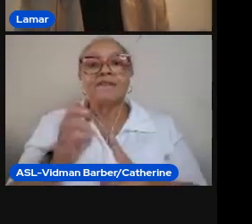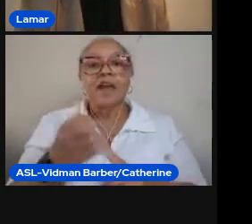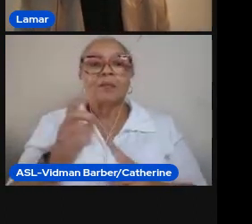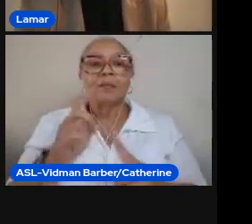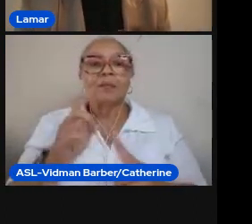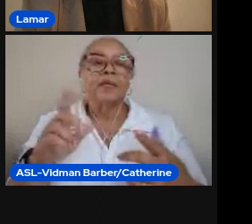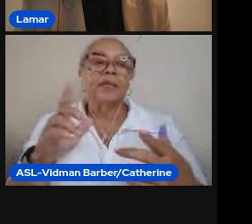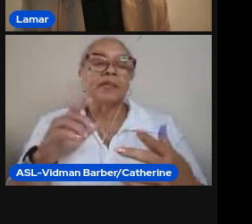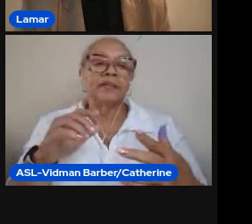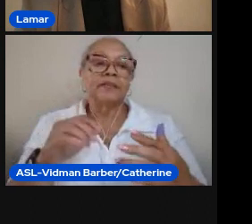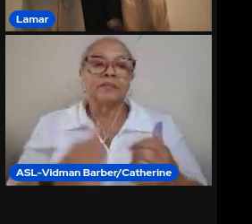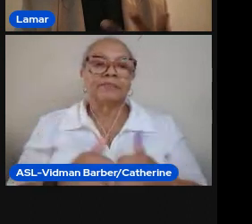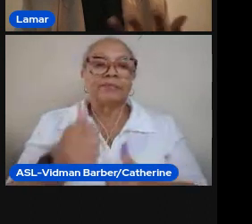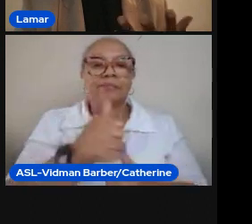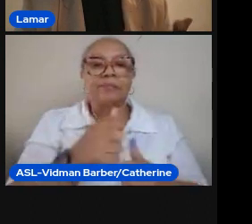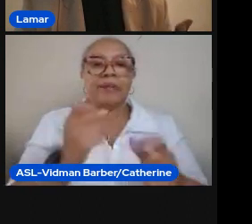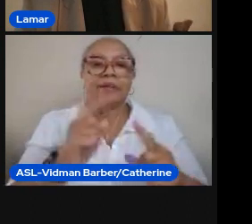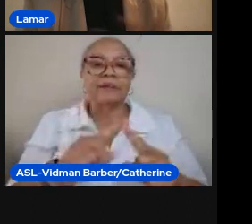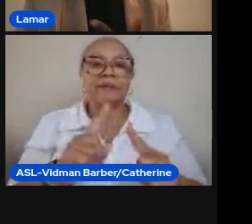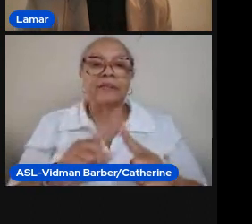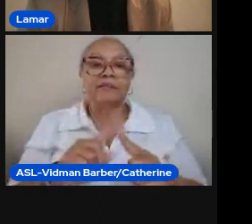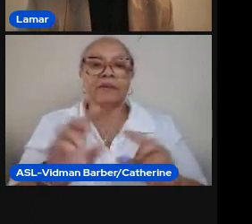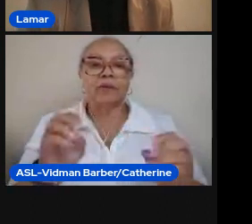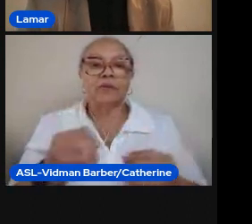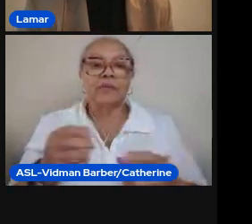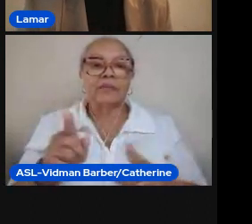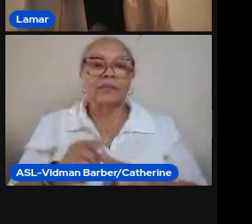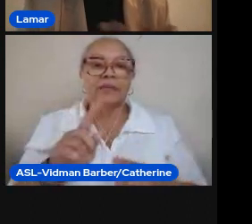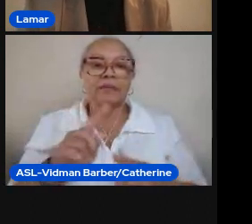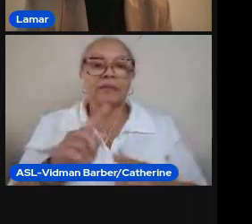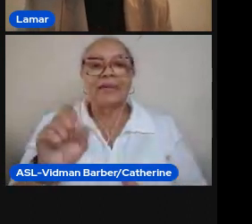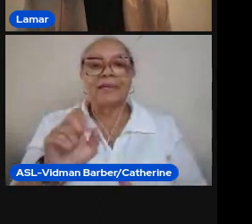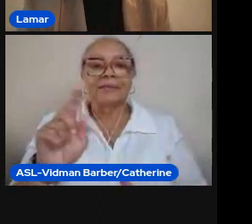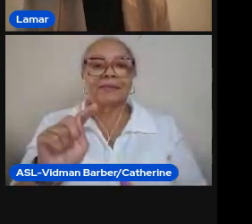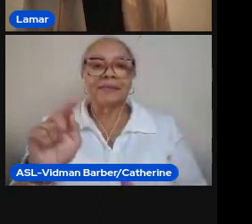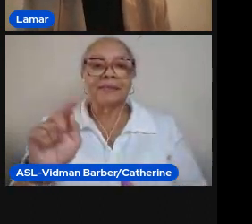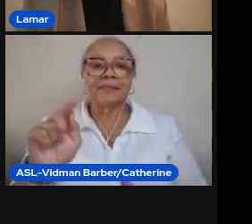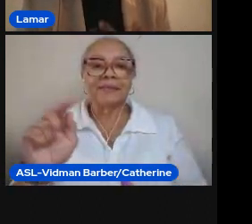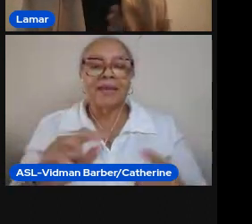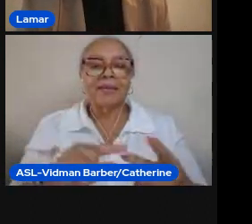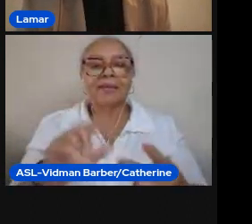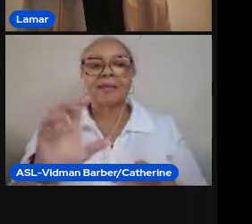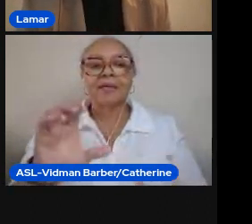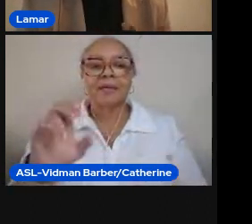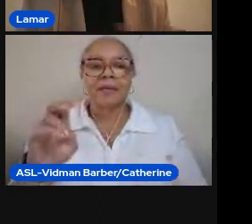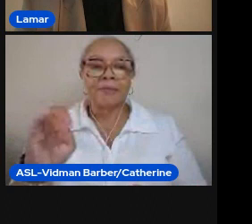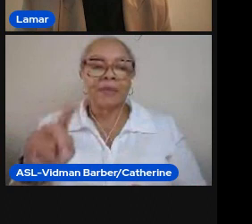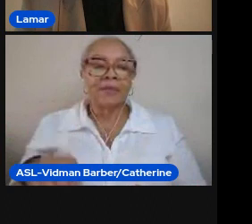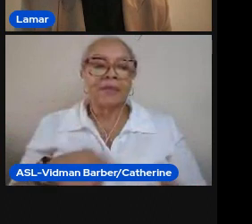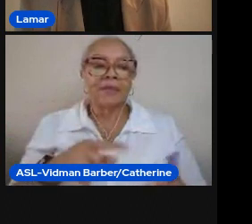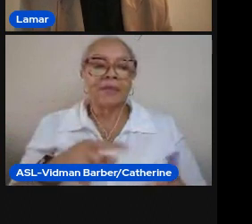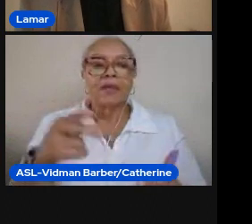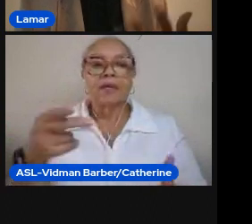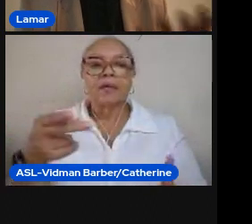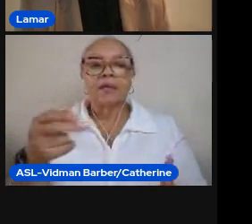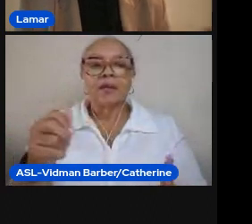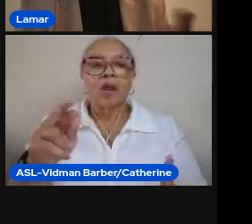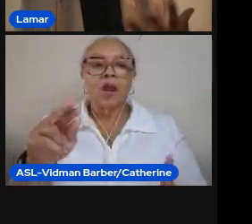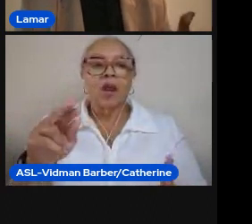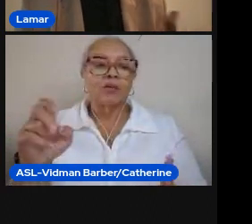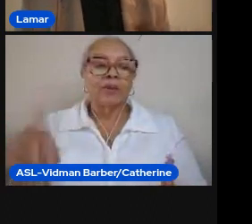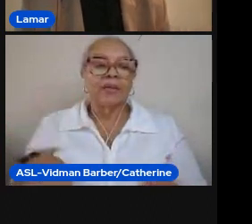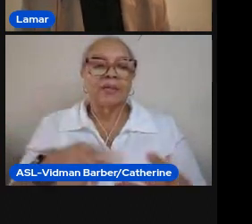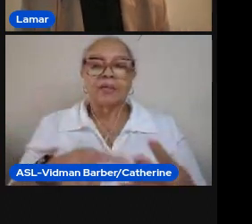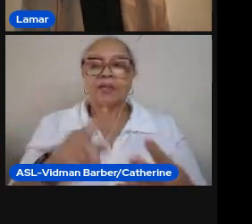by multiple organisms, such as some STIs, chlamydia, Gardnerella, trichomonas, some of